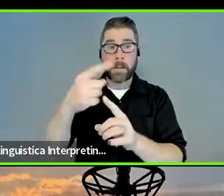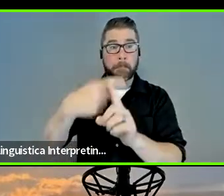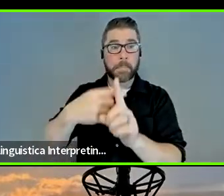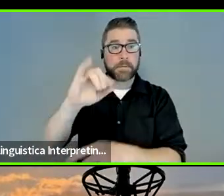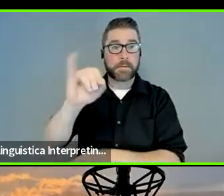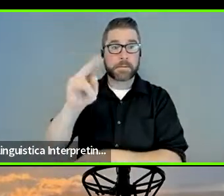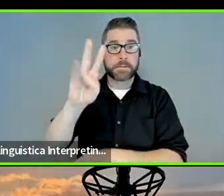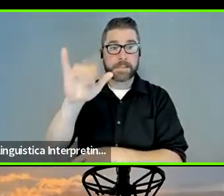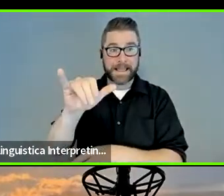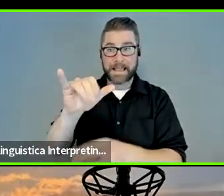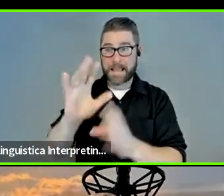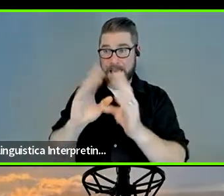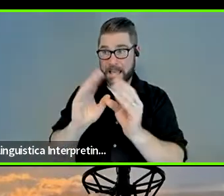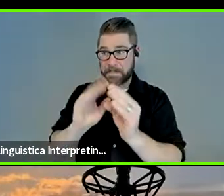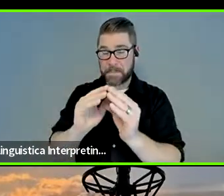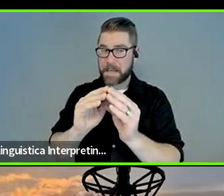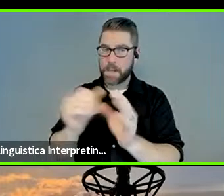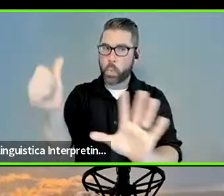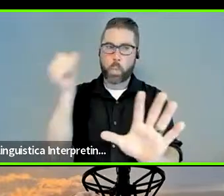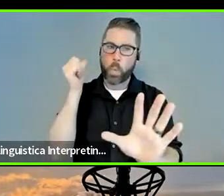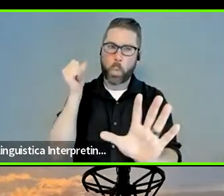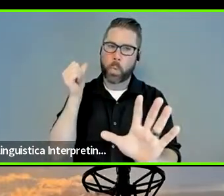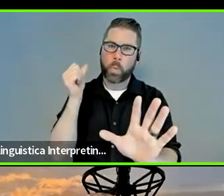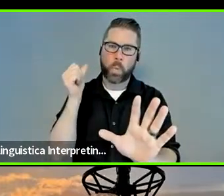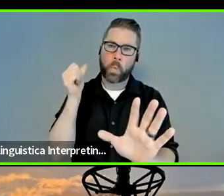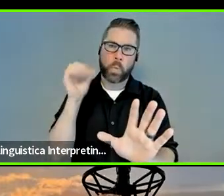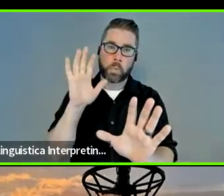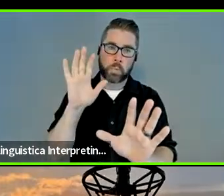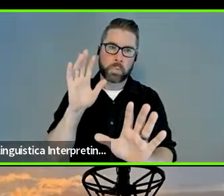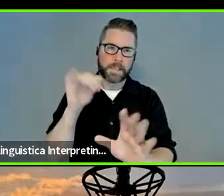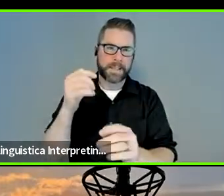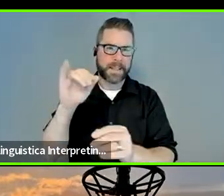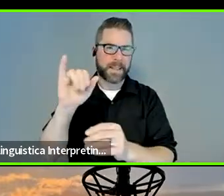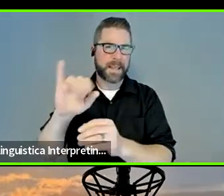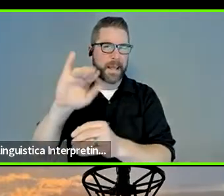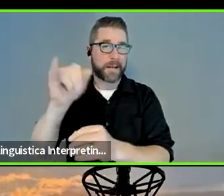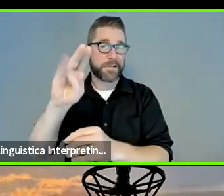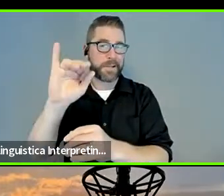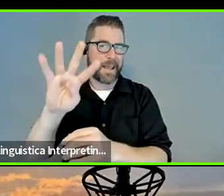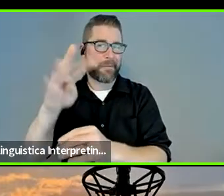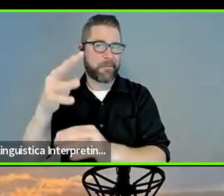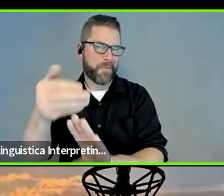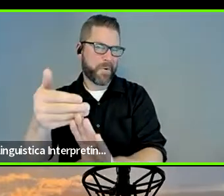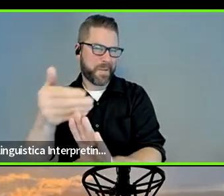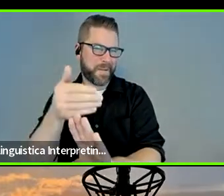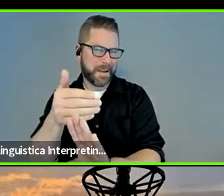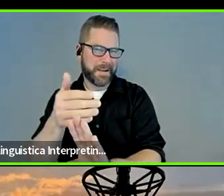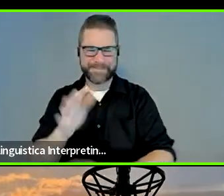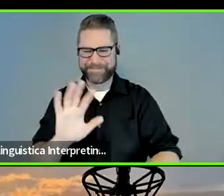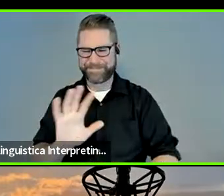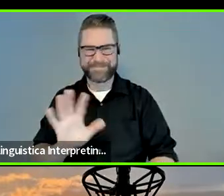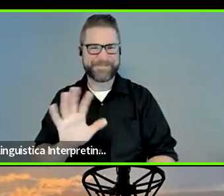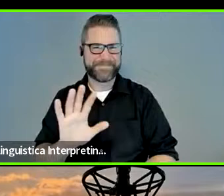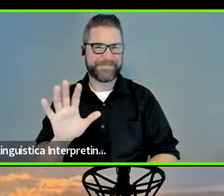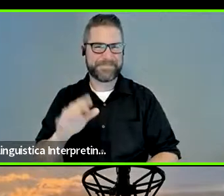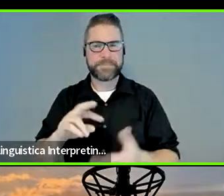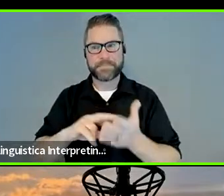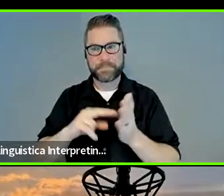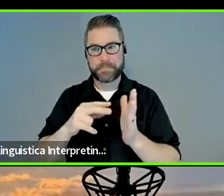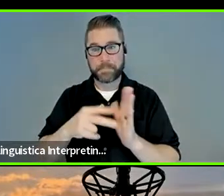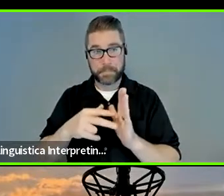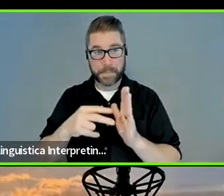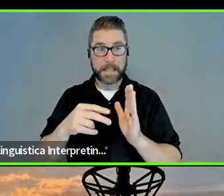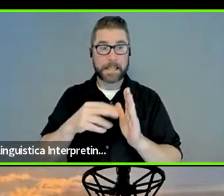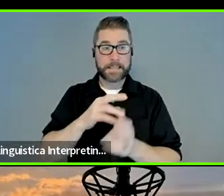it's like the day before July 4th this year. So that the following meeting, not our June meeting, will probably be a big